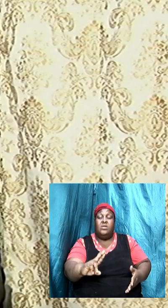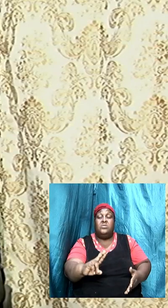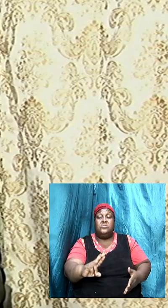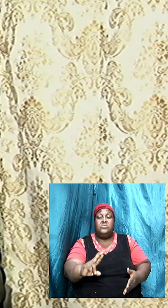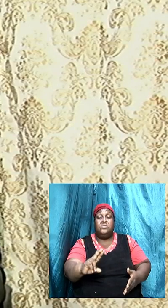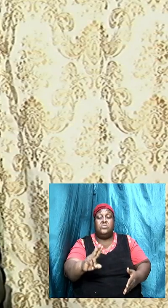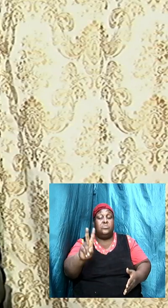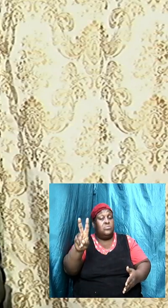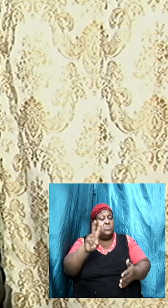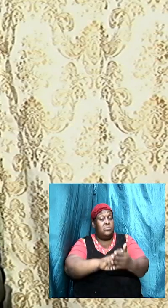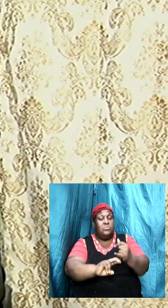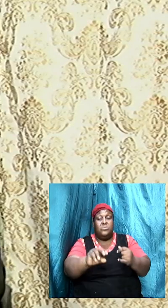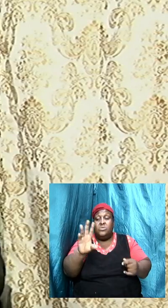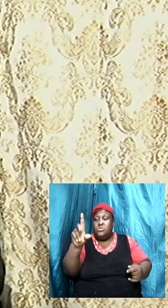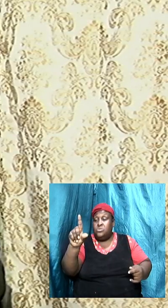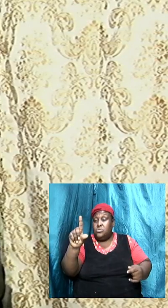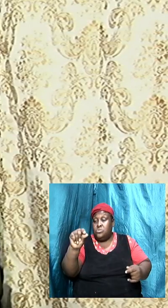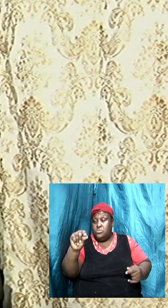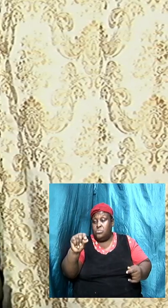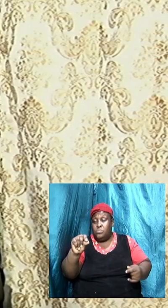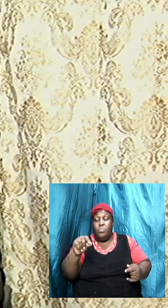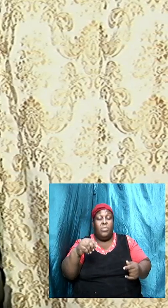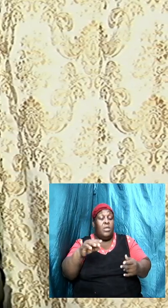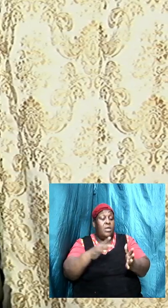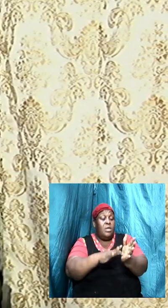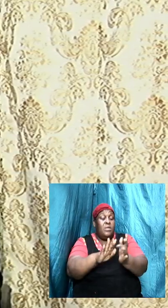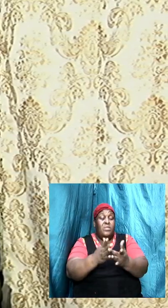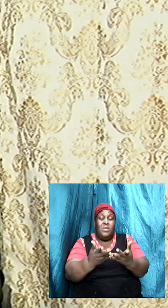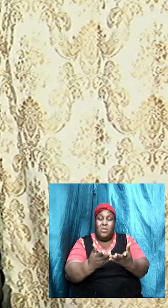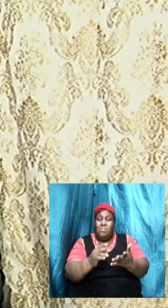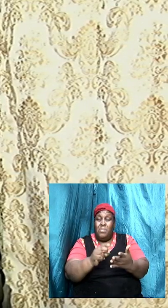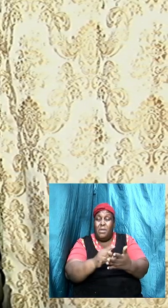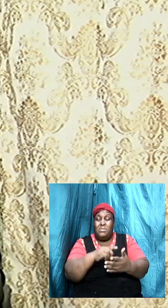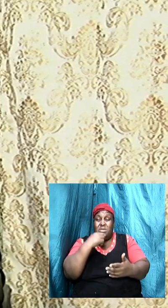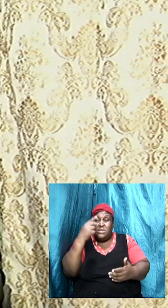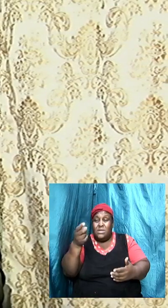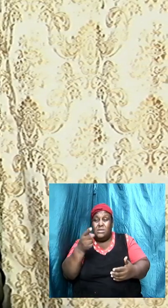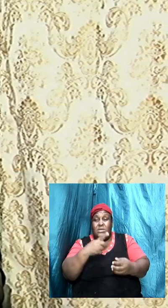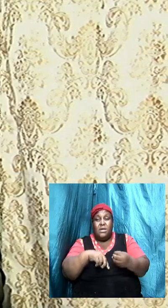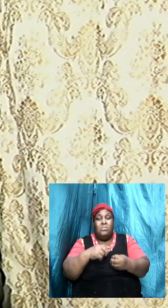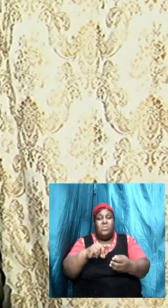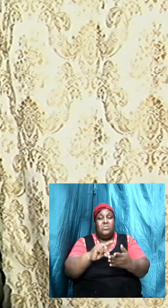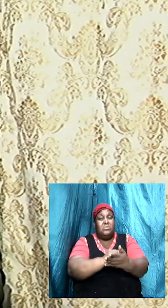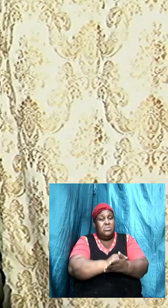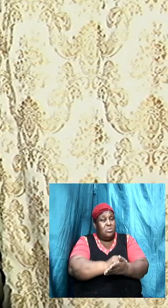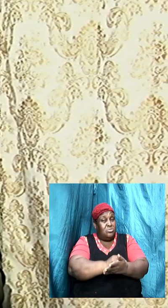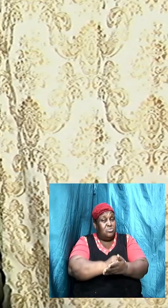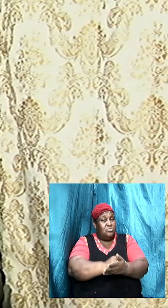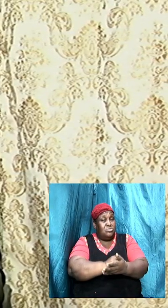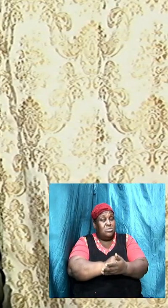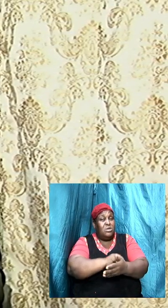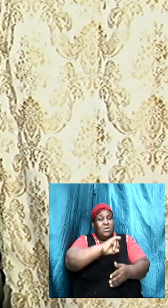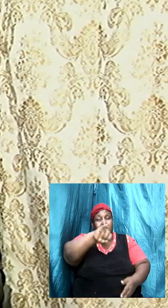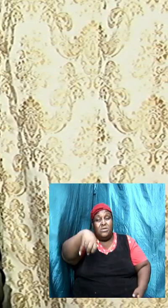20, the Bible talks about the doctrine of Jezebel.